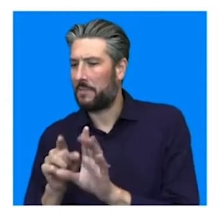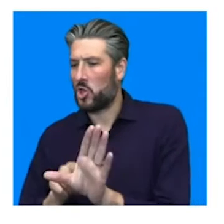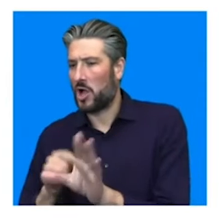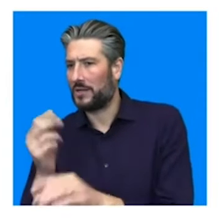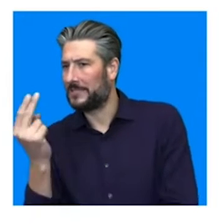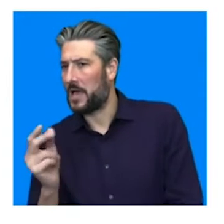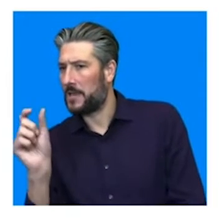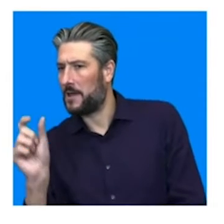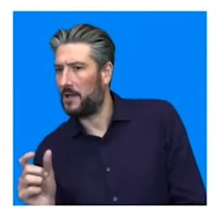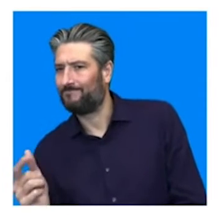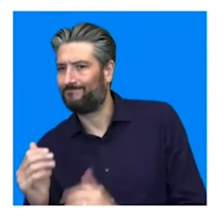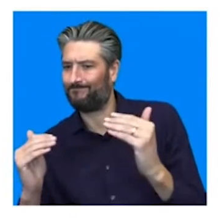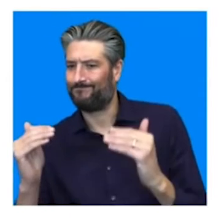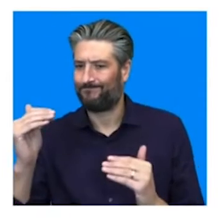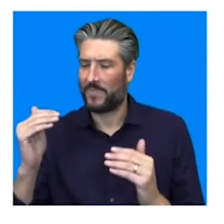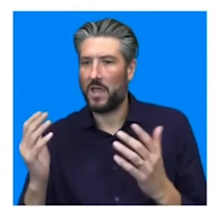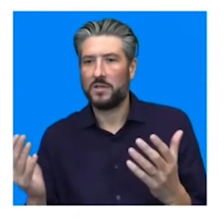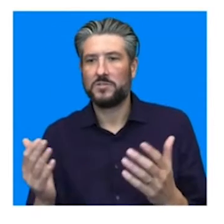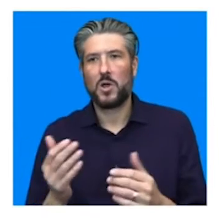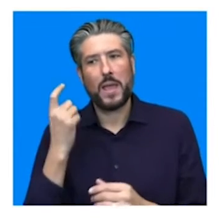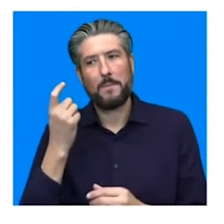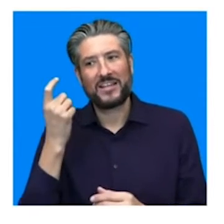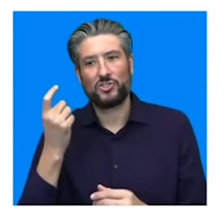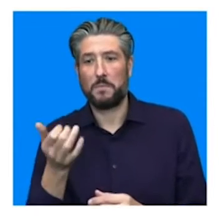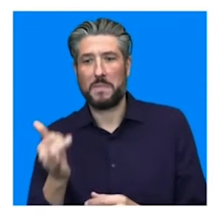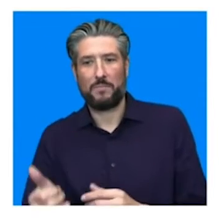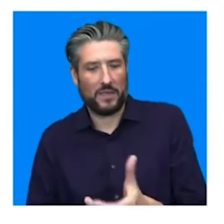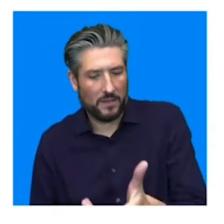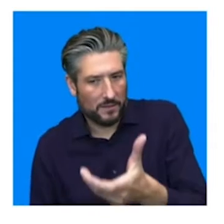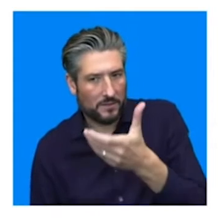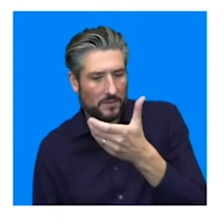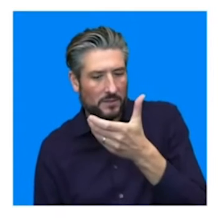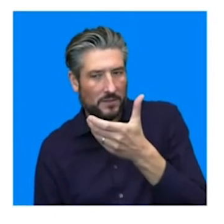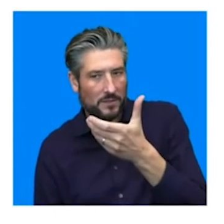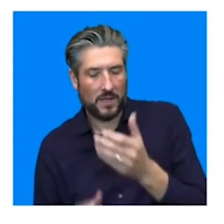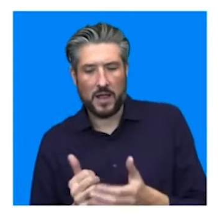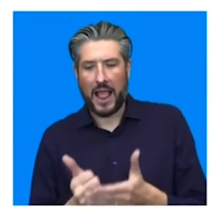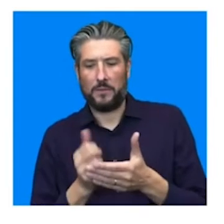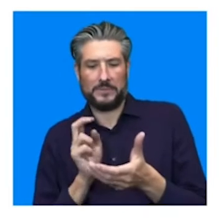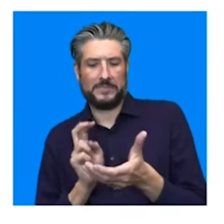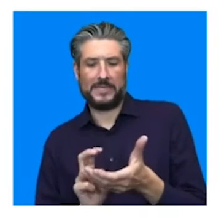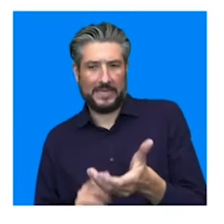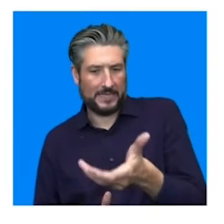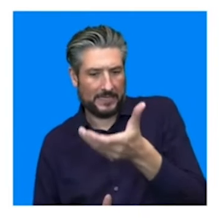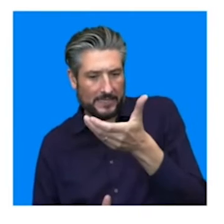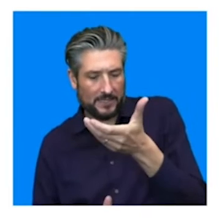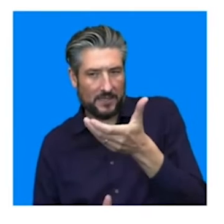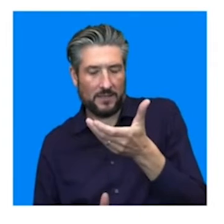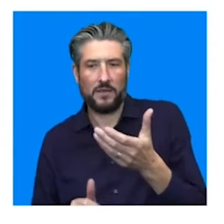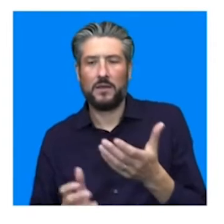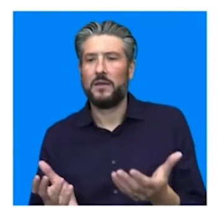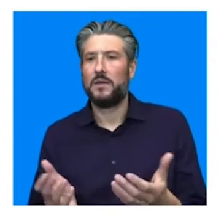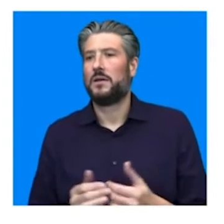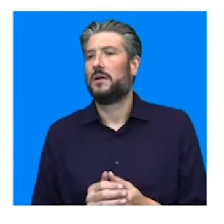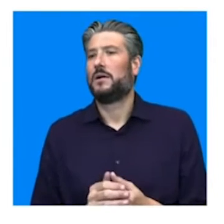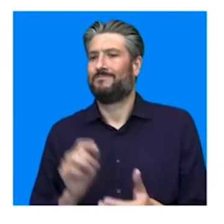this, not your sort of 20 centimeter viewing distance that the designer was capable of achieving. And that's